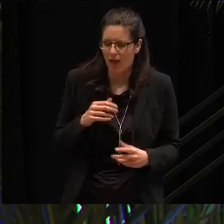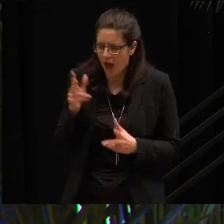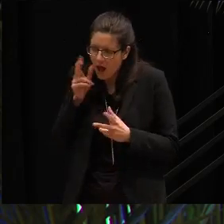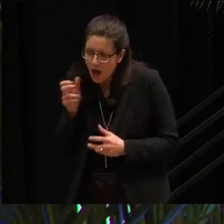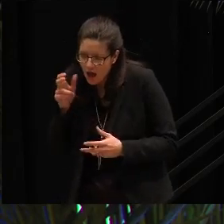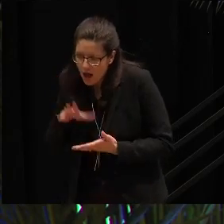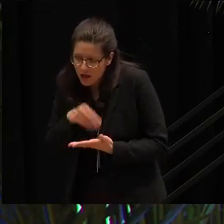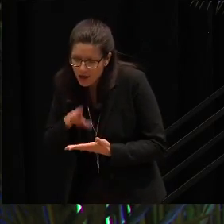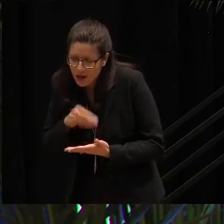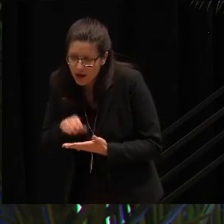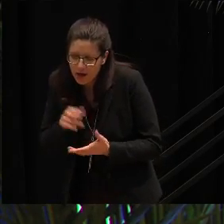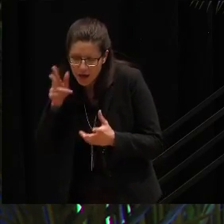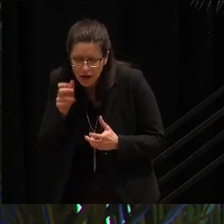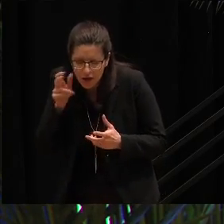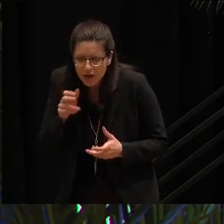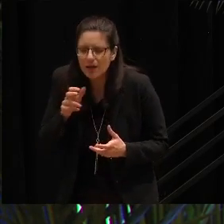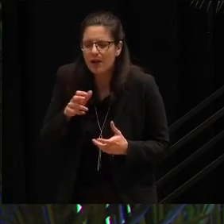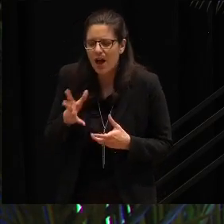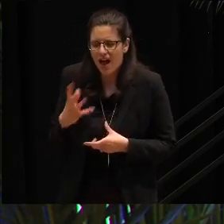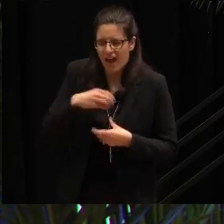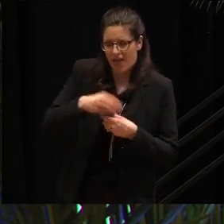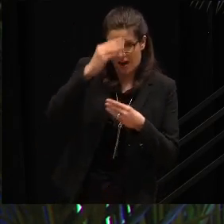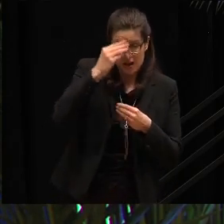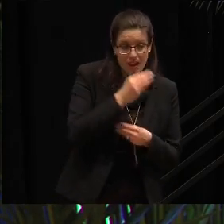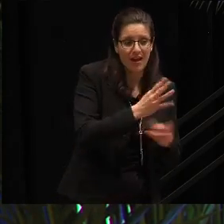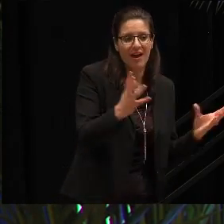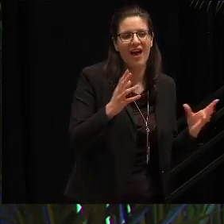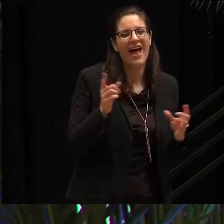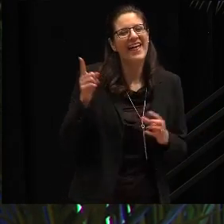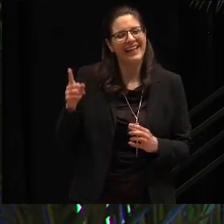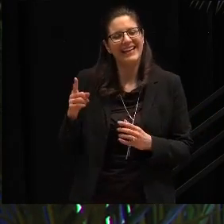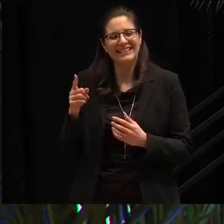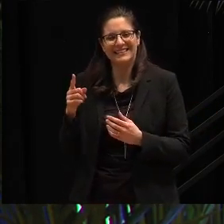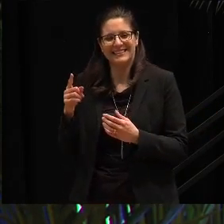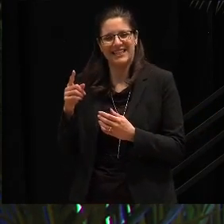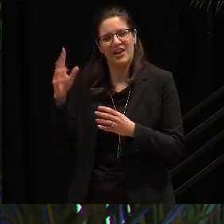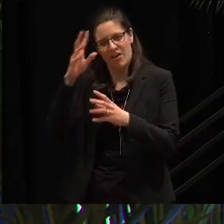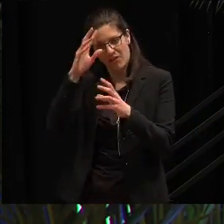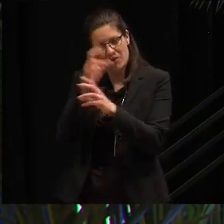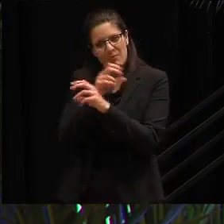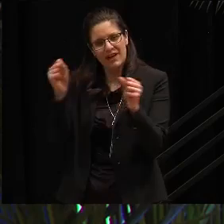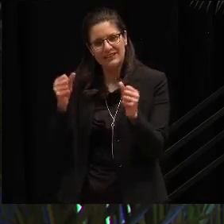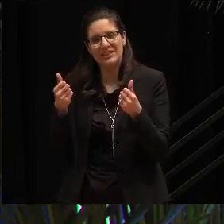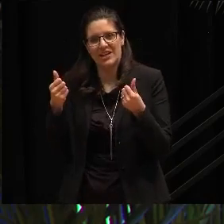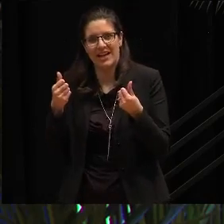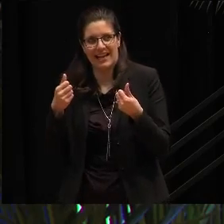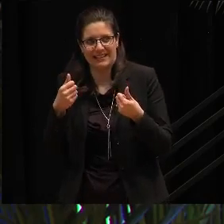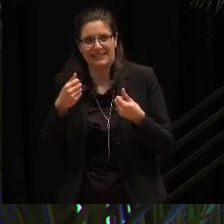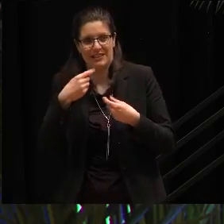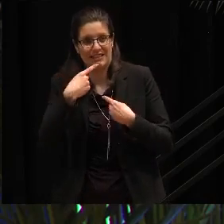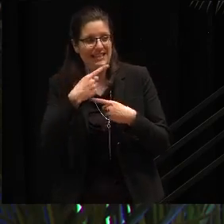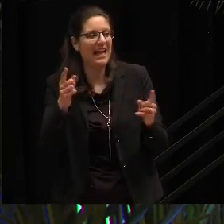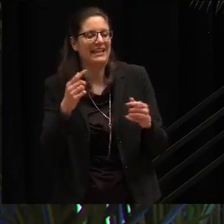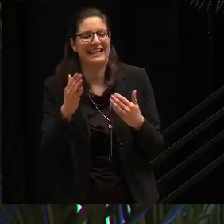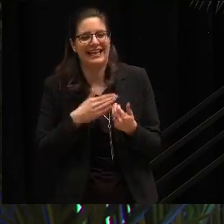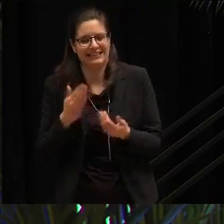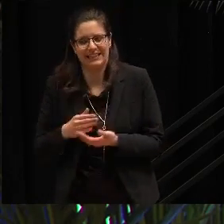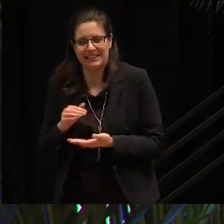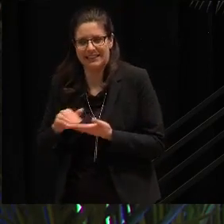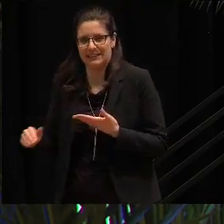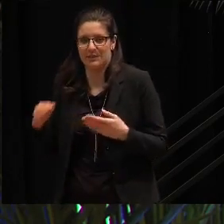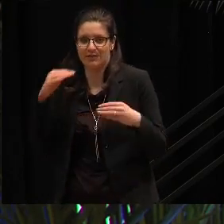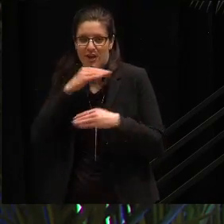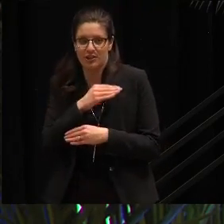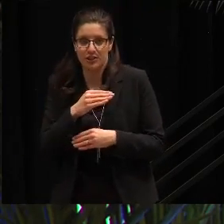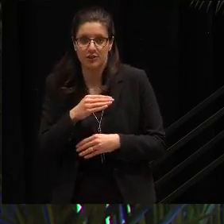an elected leader of the United States is willing to tell easily dismissed falsehoods. When Sean Spicer is getting up at the